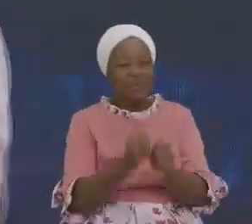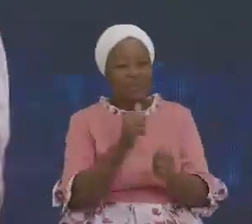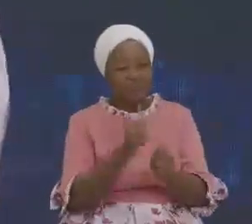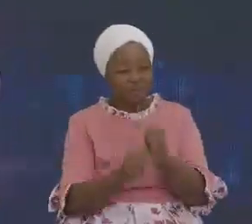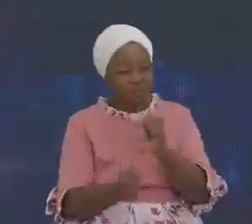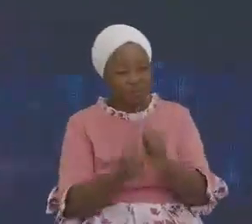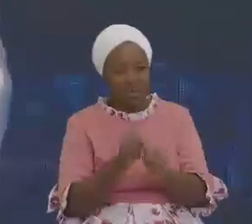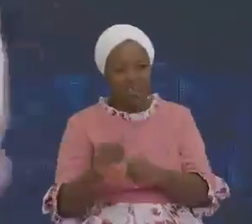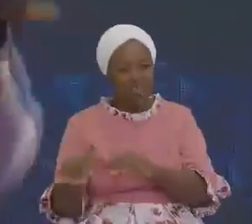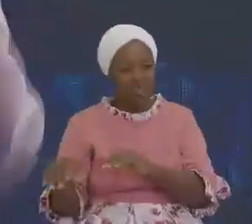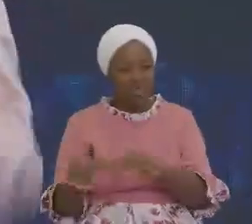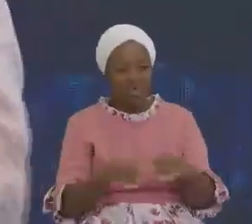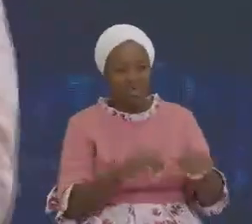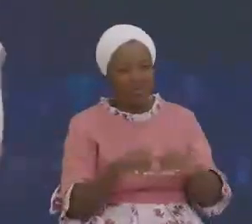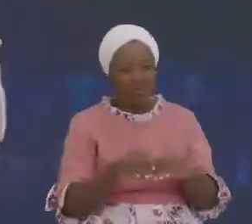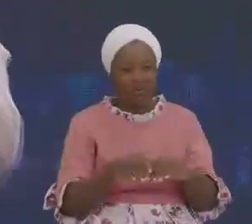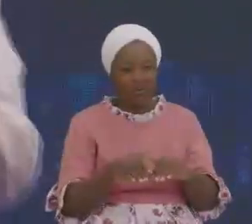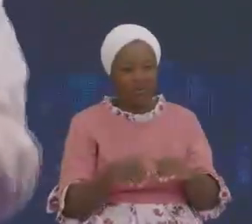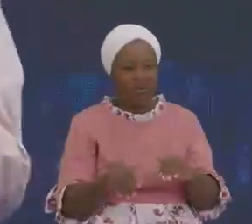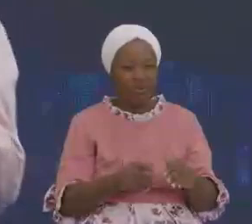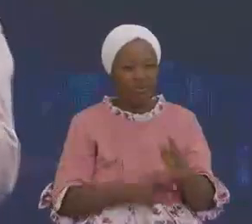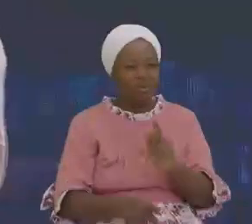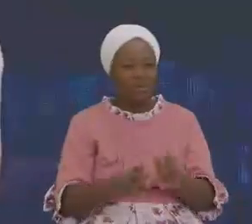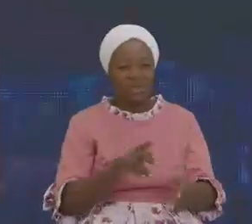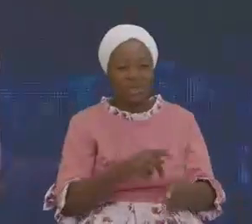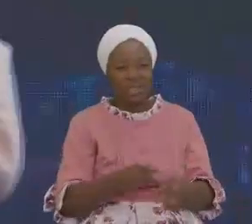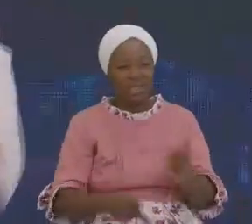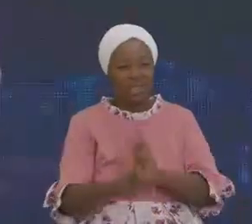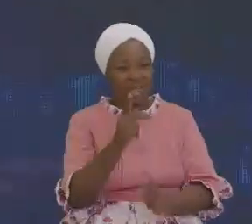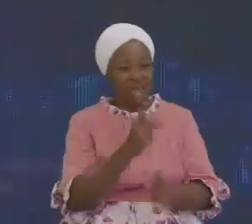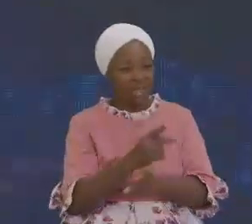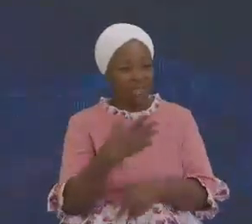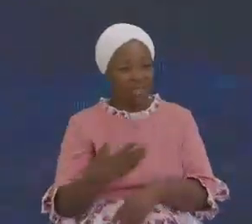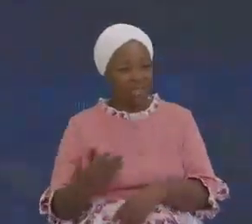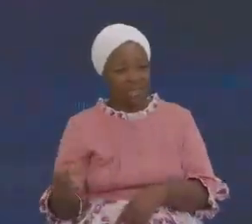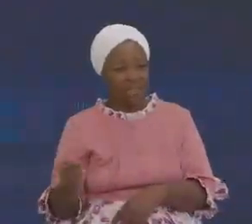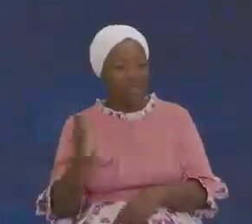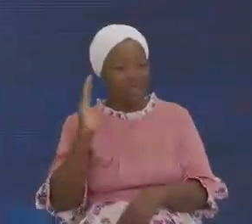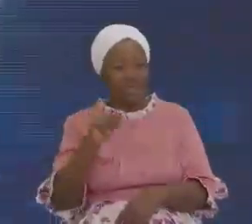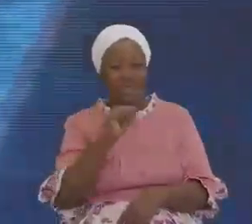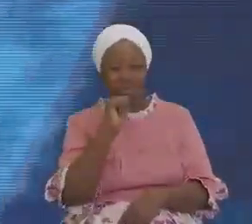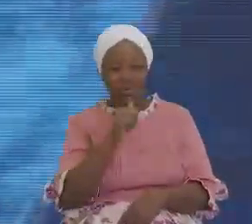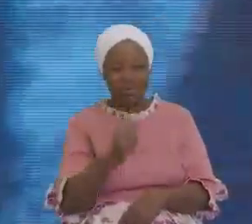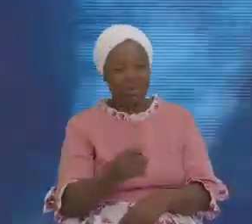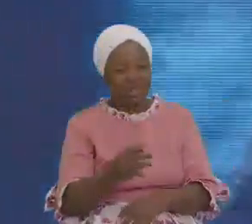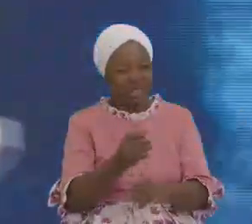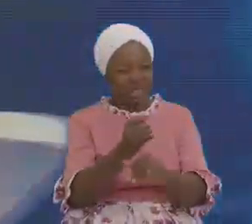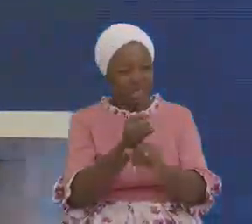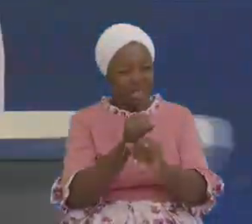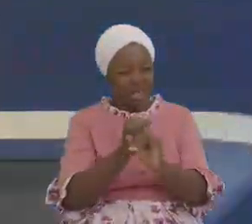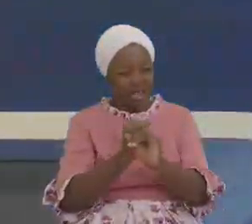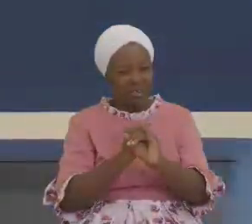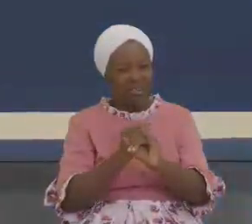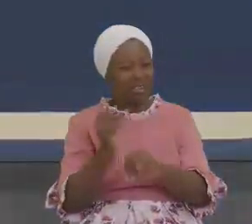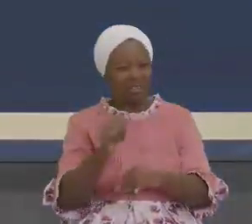do such things shall not inherit the kingdom of God.